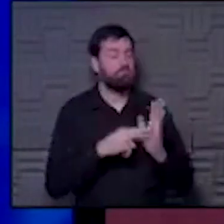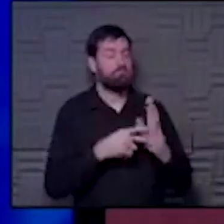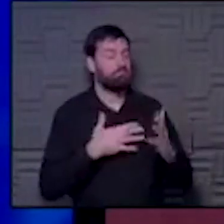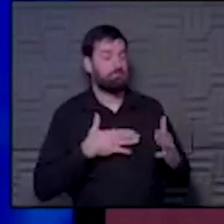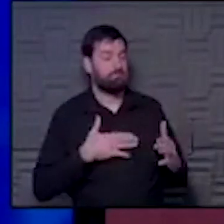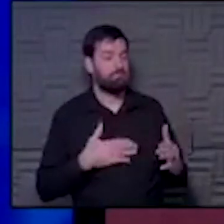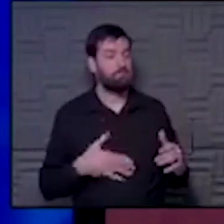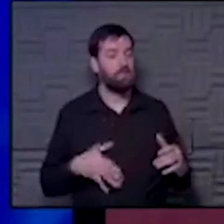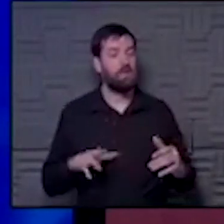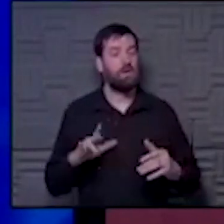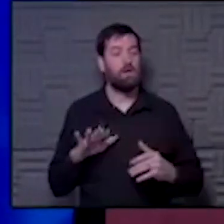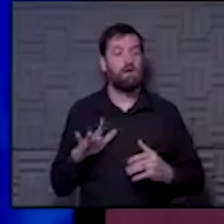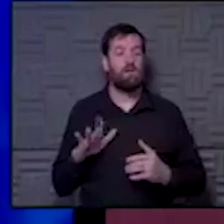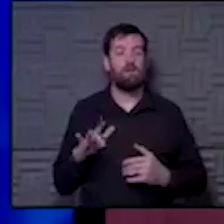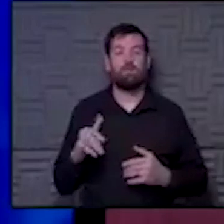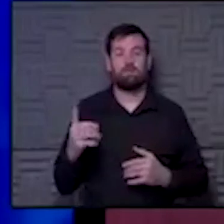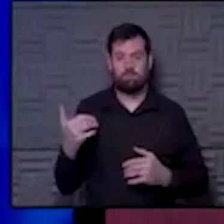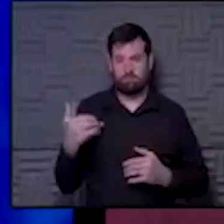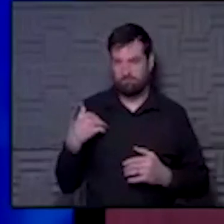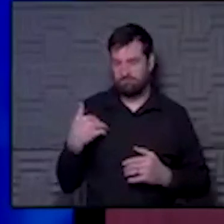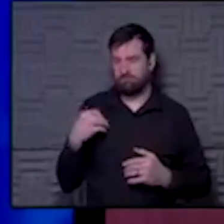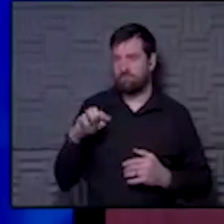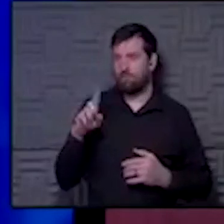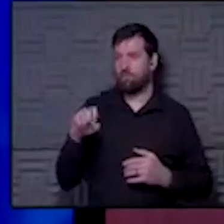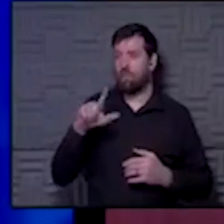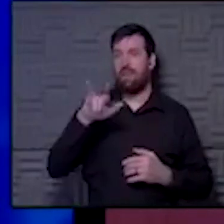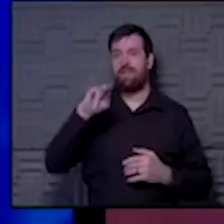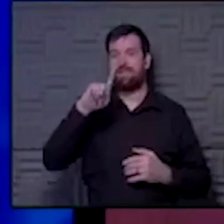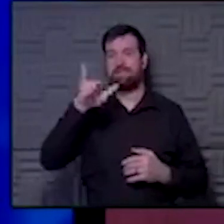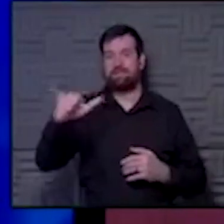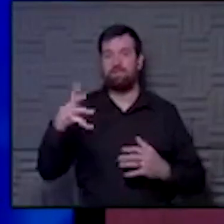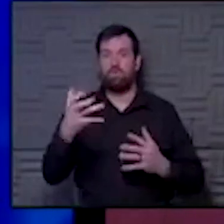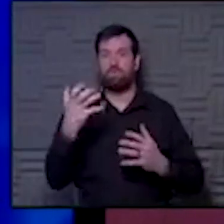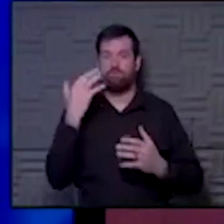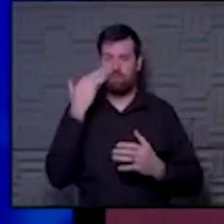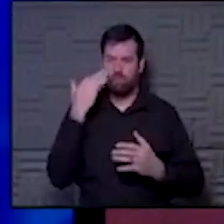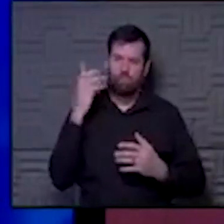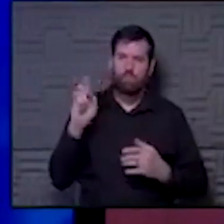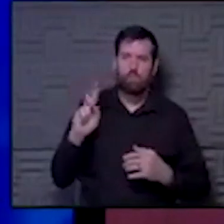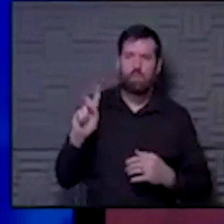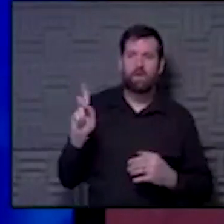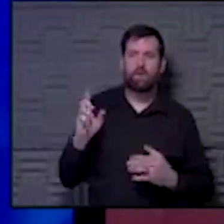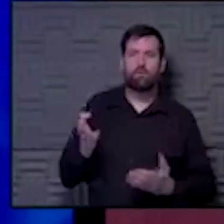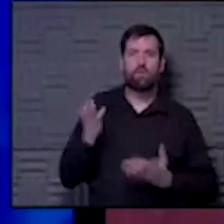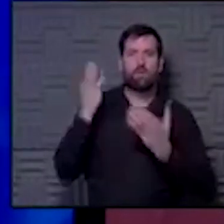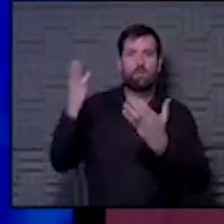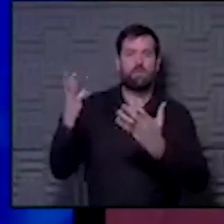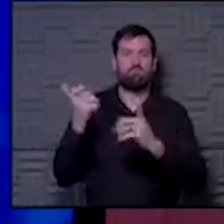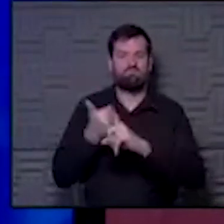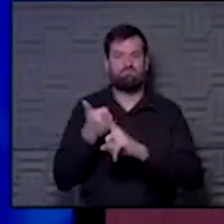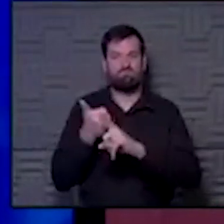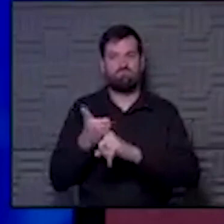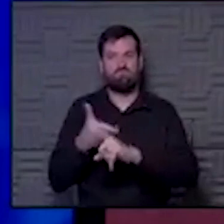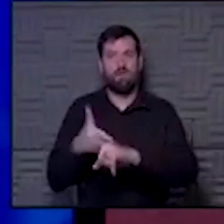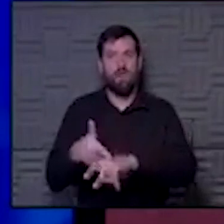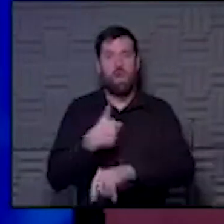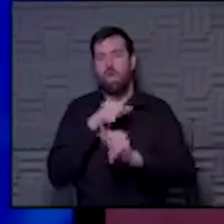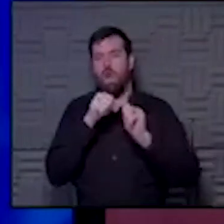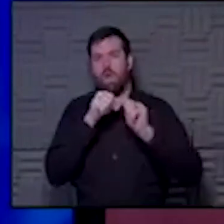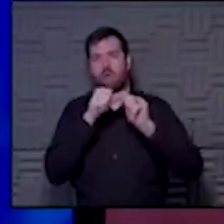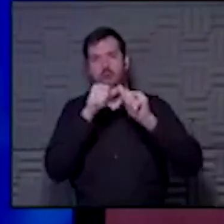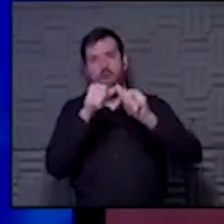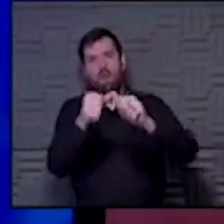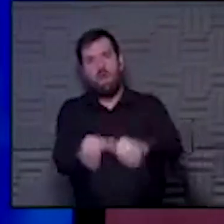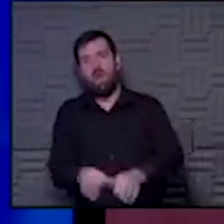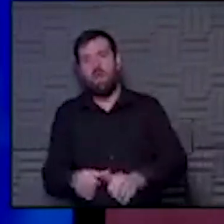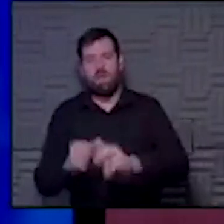Okay, so I do have a question here. Lindsay wants to know, where are you recommending that people that are long haulers go for help? Oh, man,